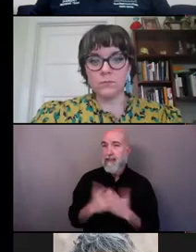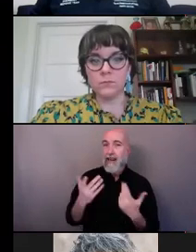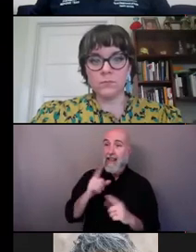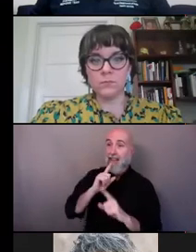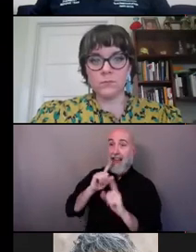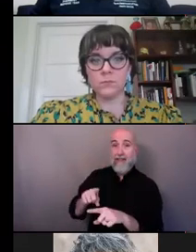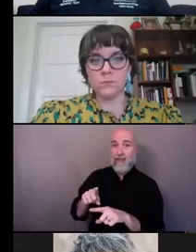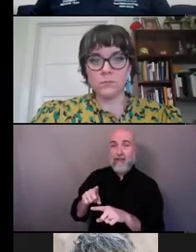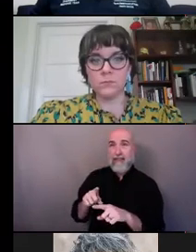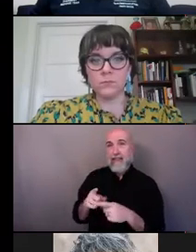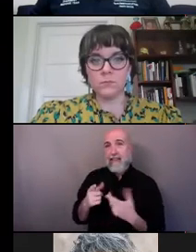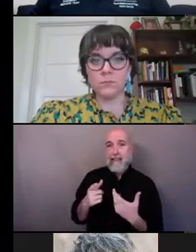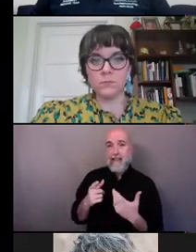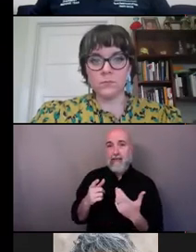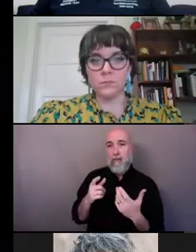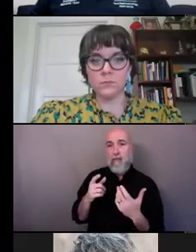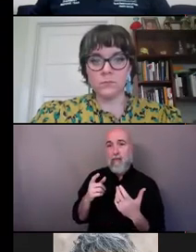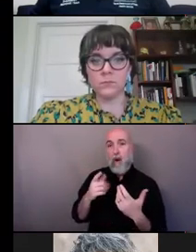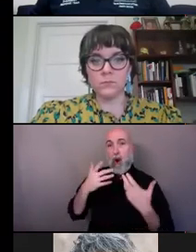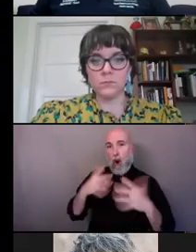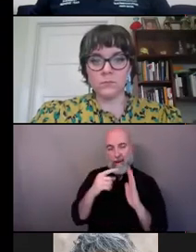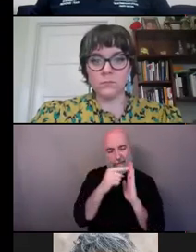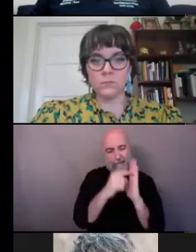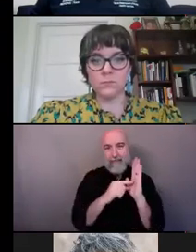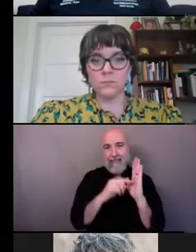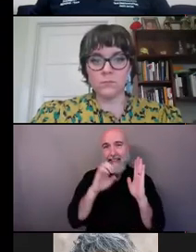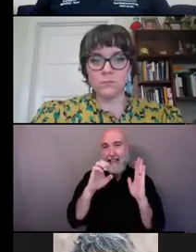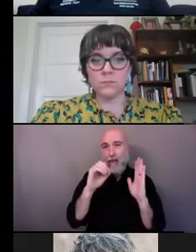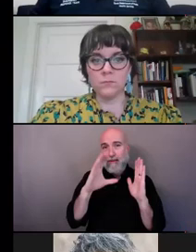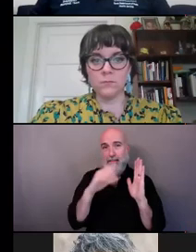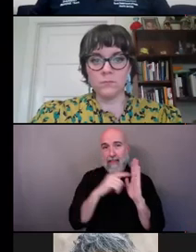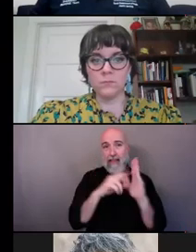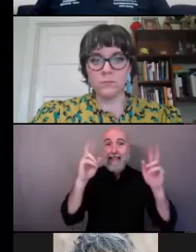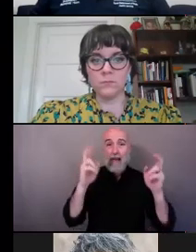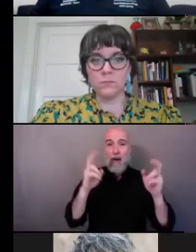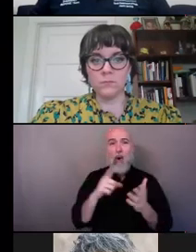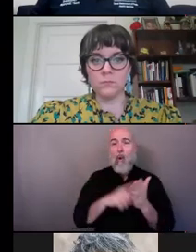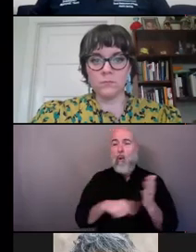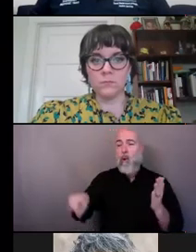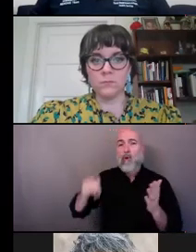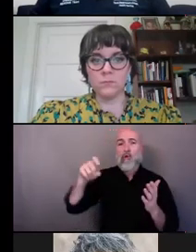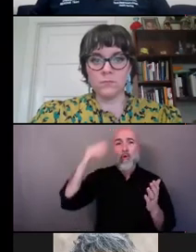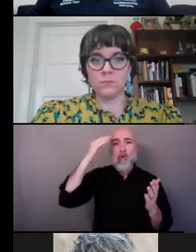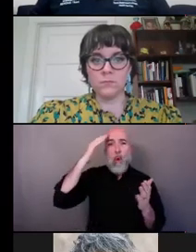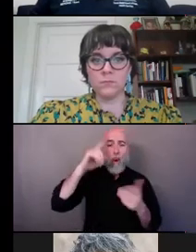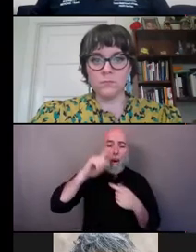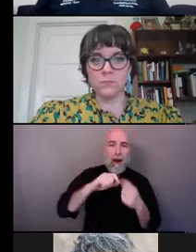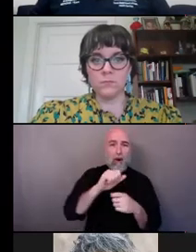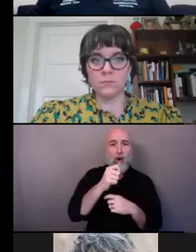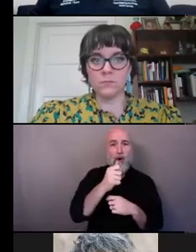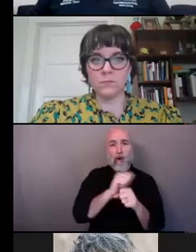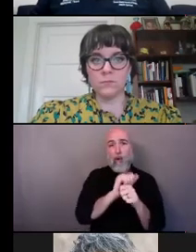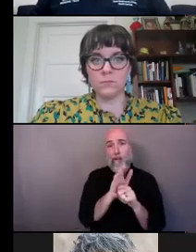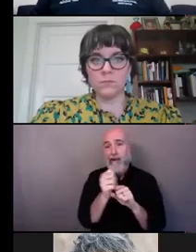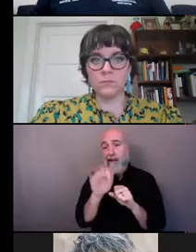or less directly in the EEOC guidance document titled what you should know about COVID-19 and